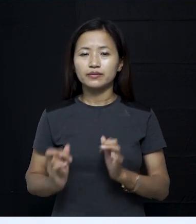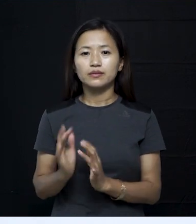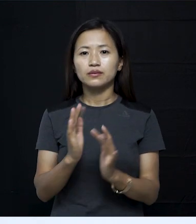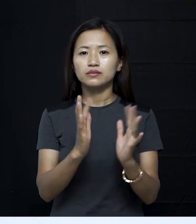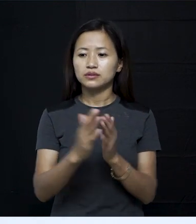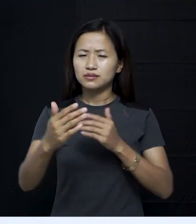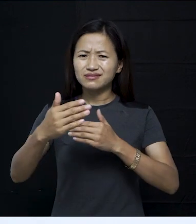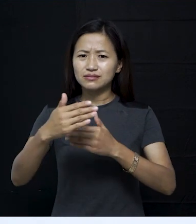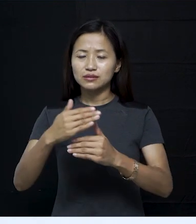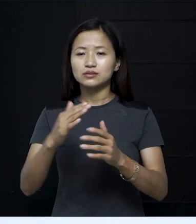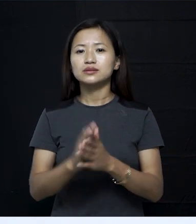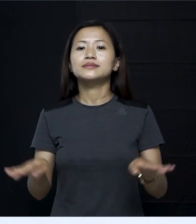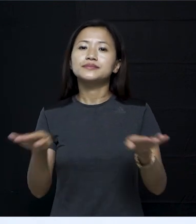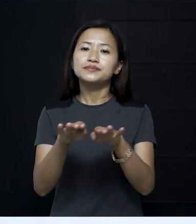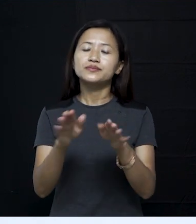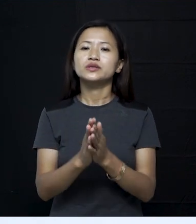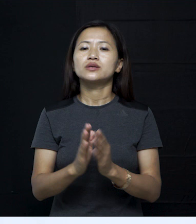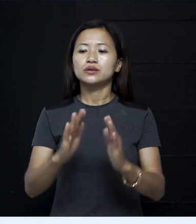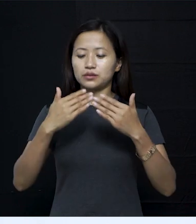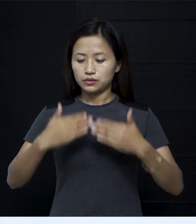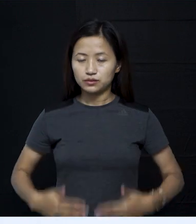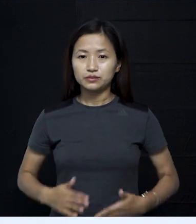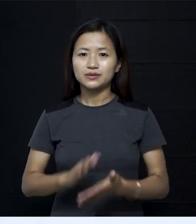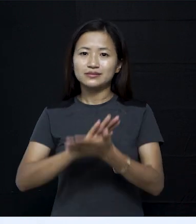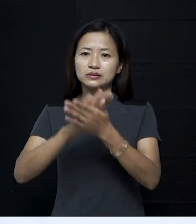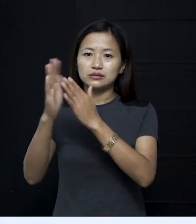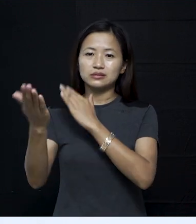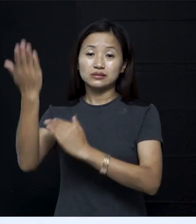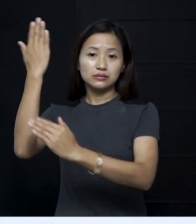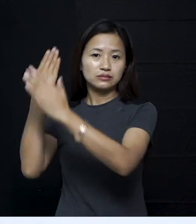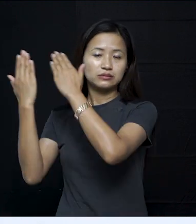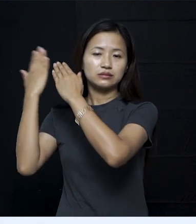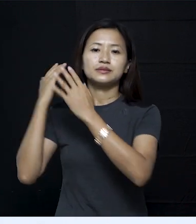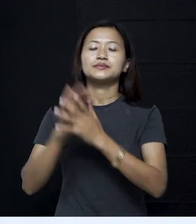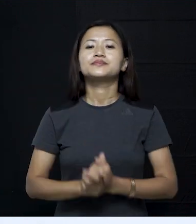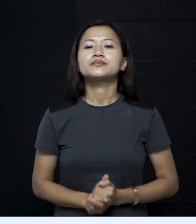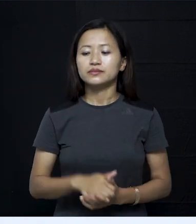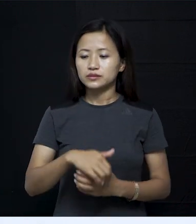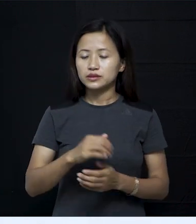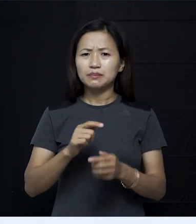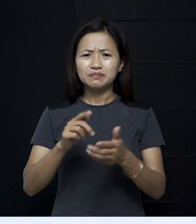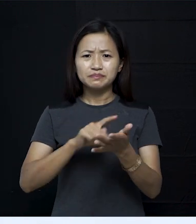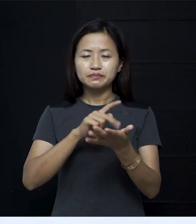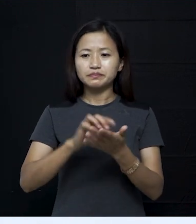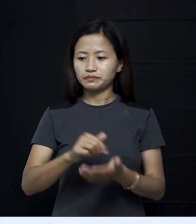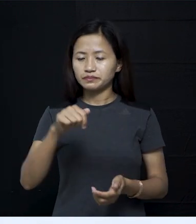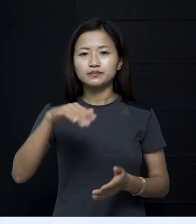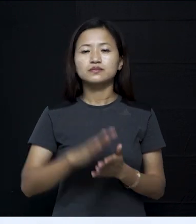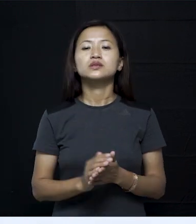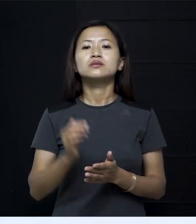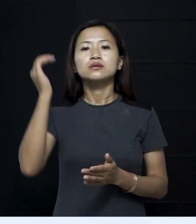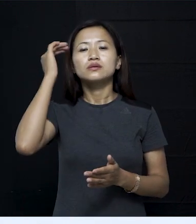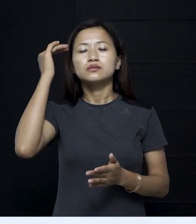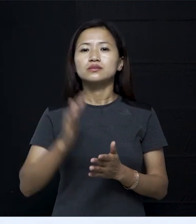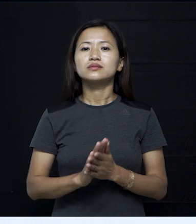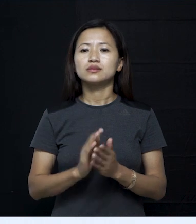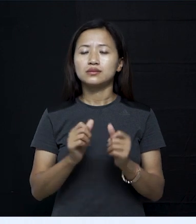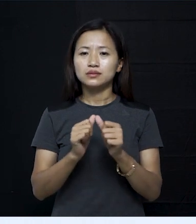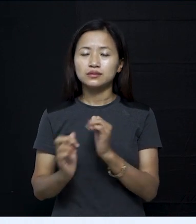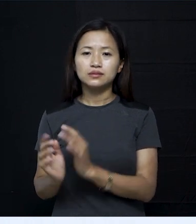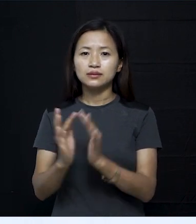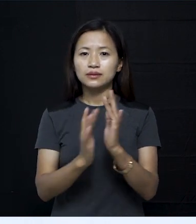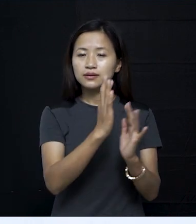is closely linked with human history, okay. Then apart from this, you will also know that